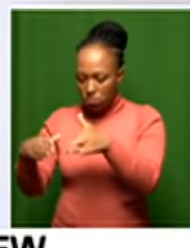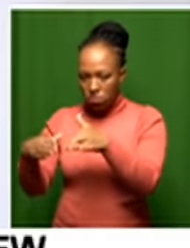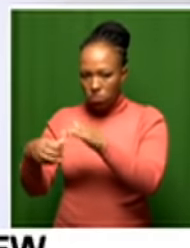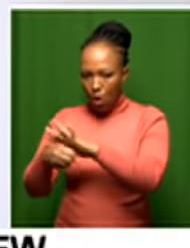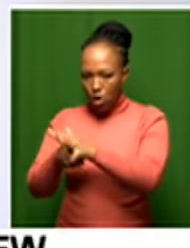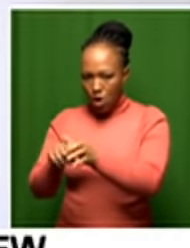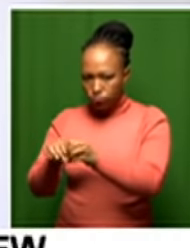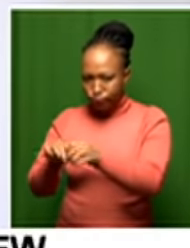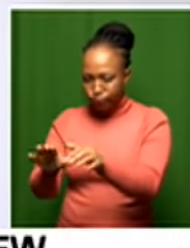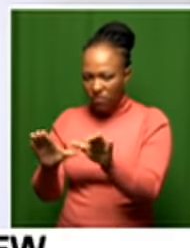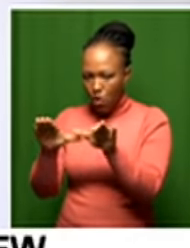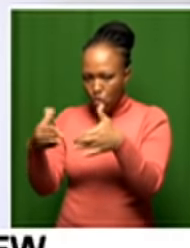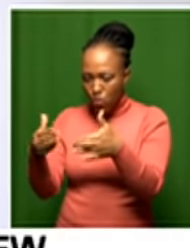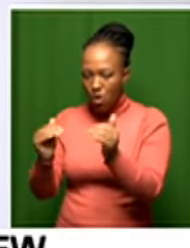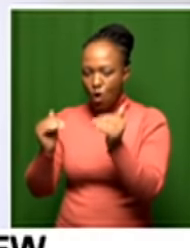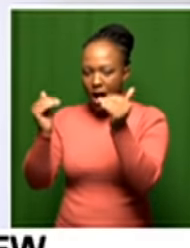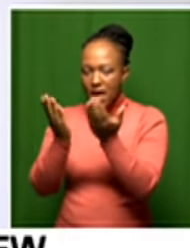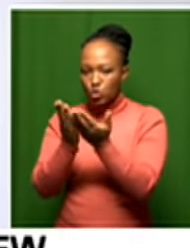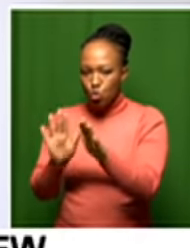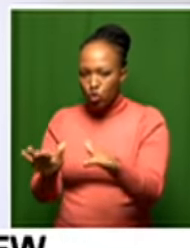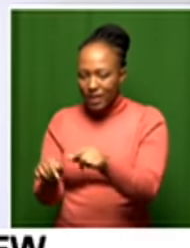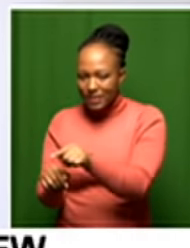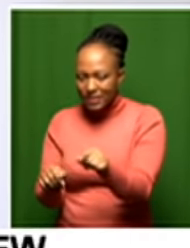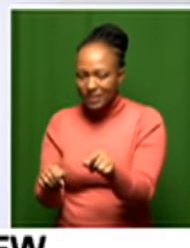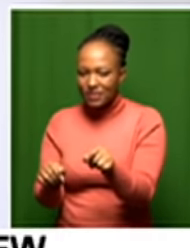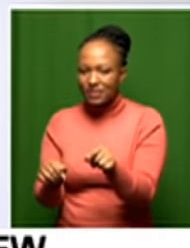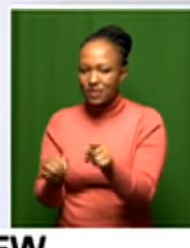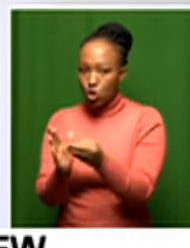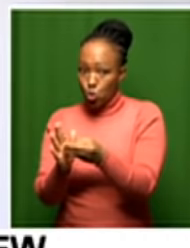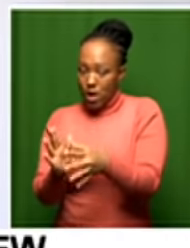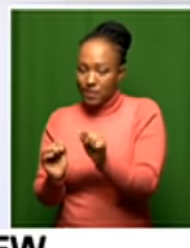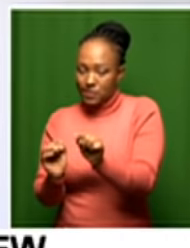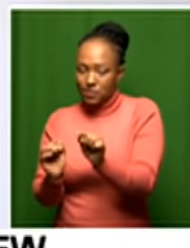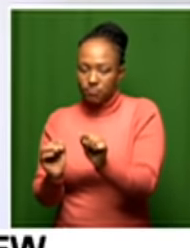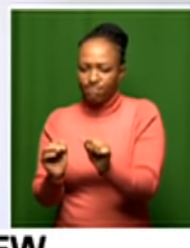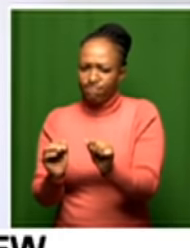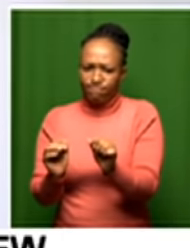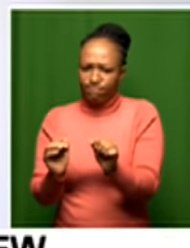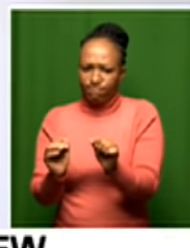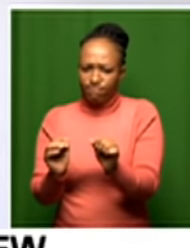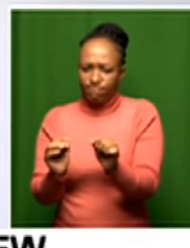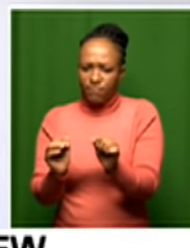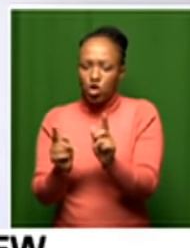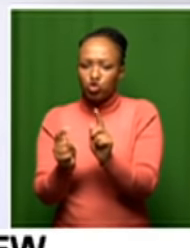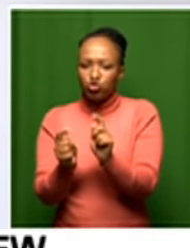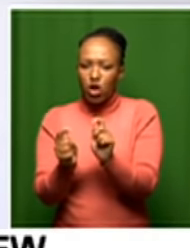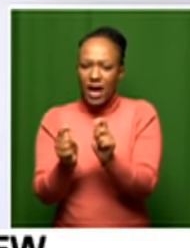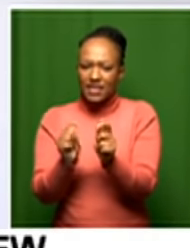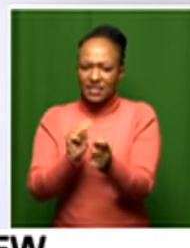outbreaks for those high school students, there was no noticeable change in